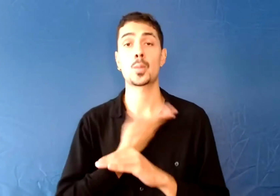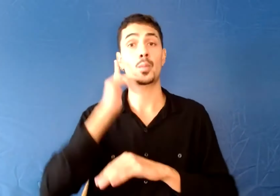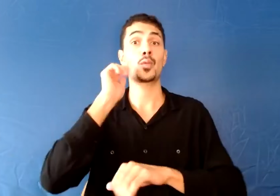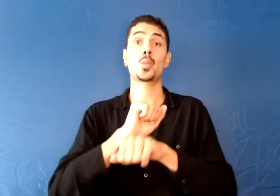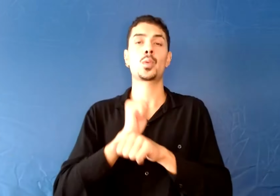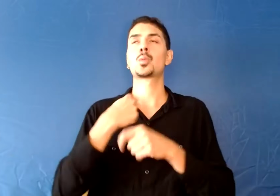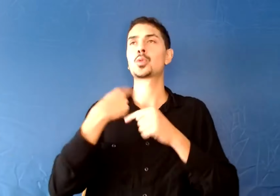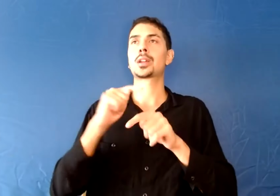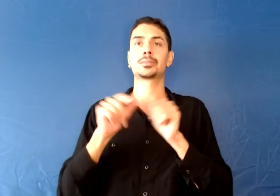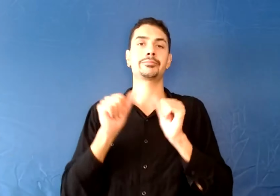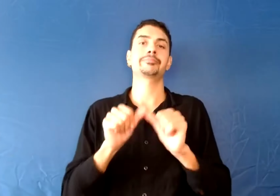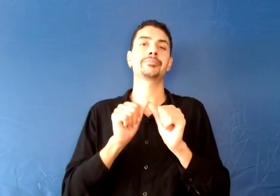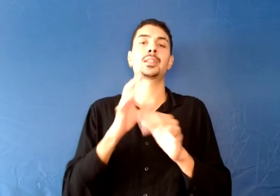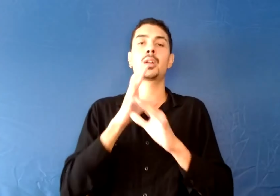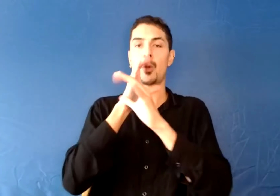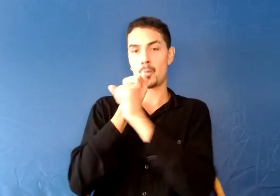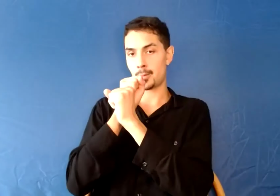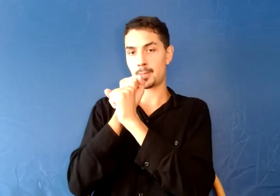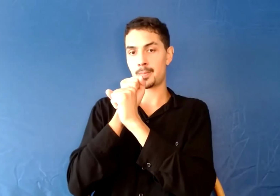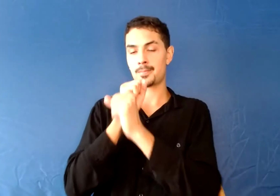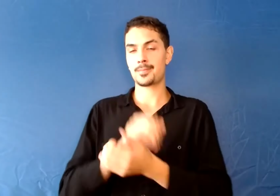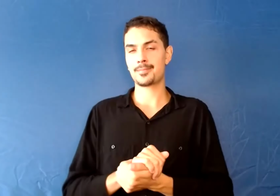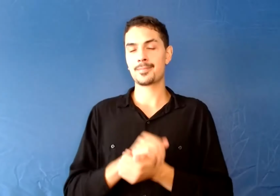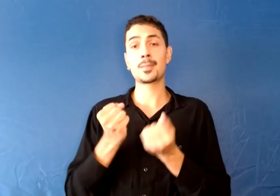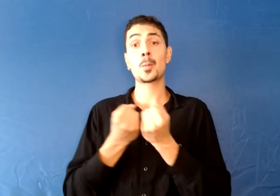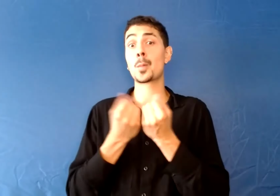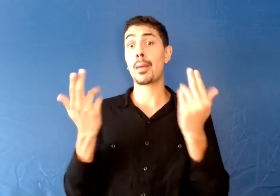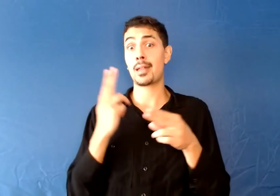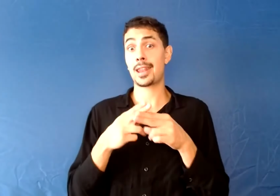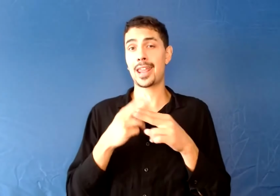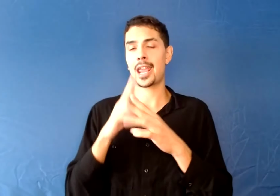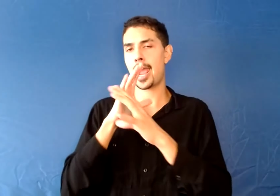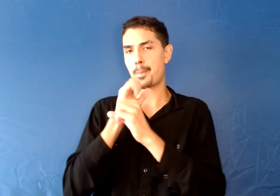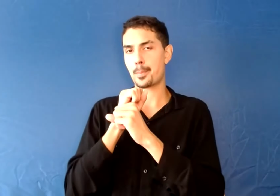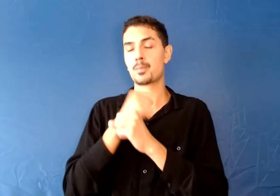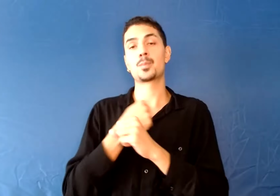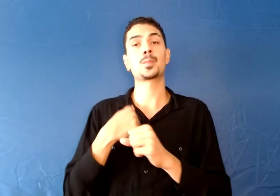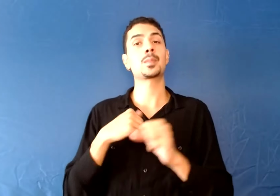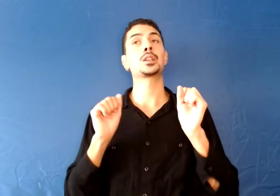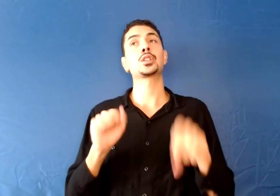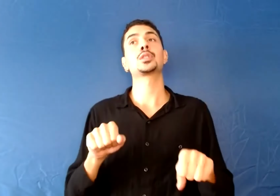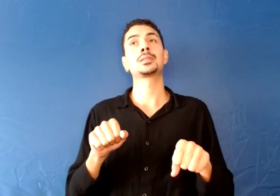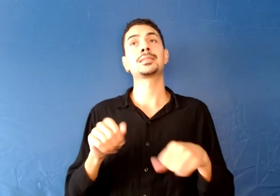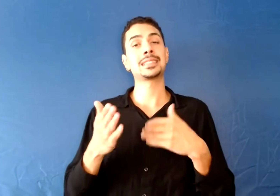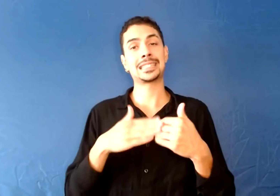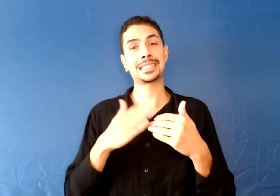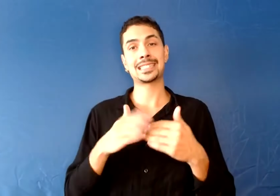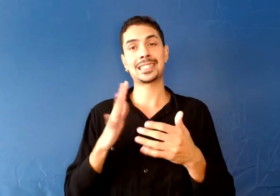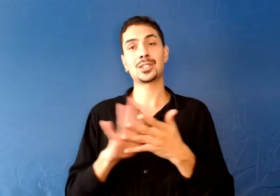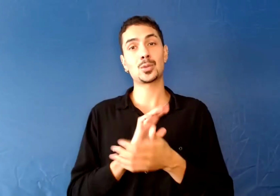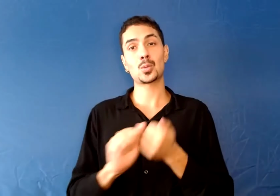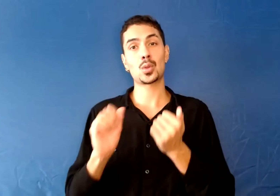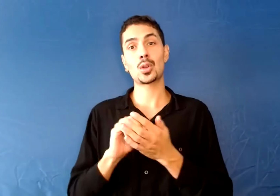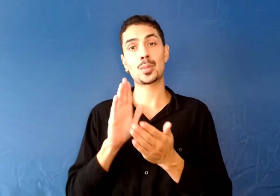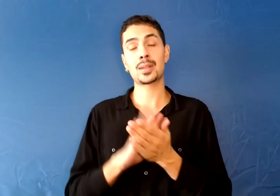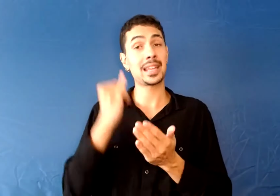maintain confidentiality without names. So we could destroy documents should there be